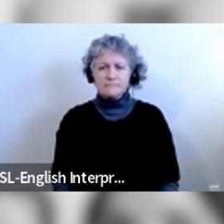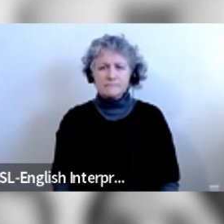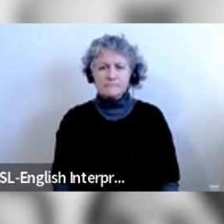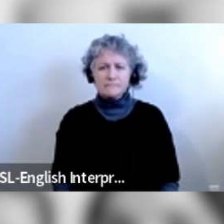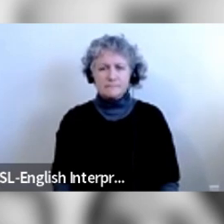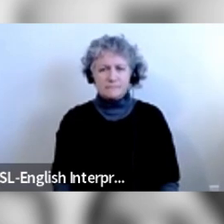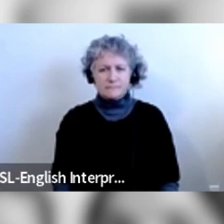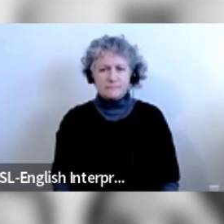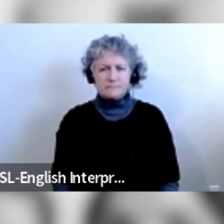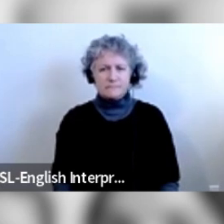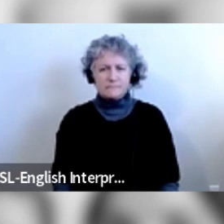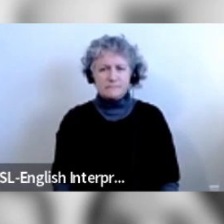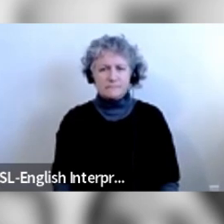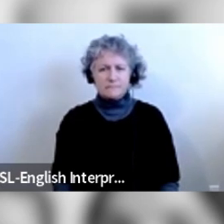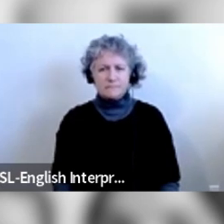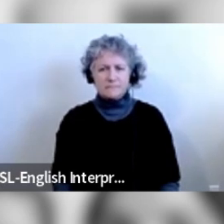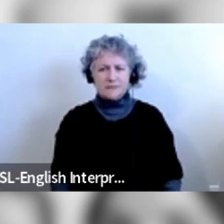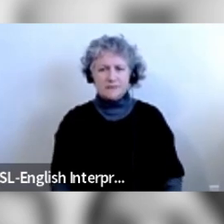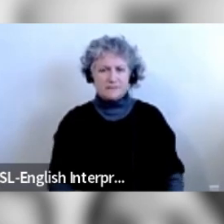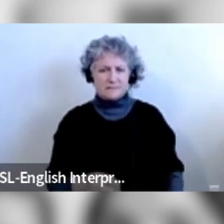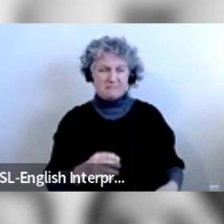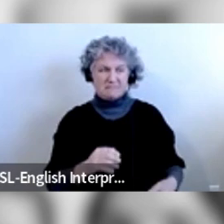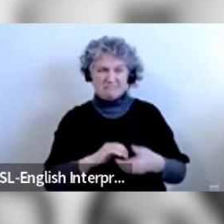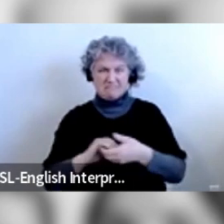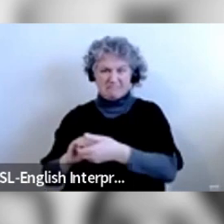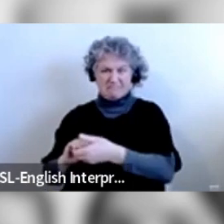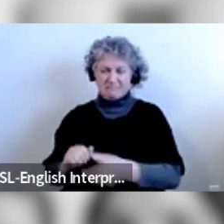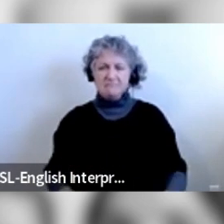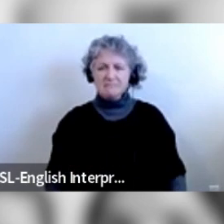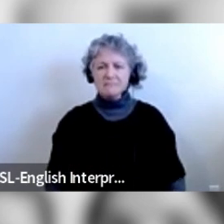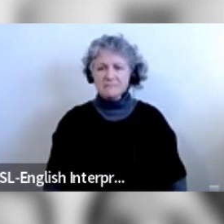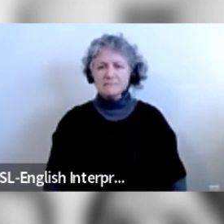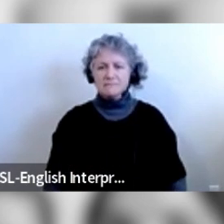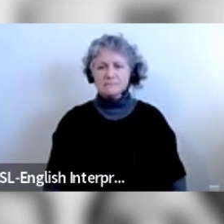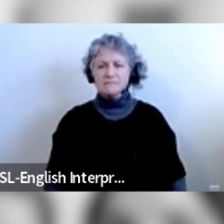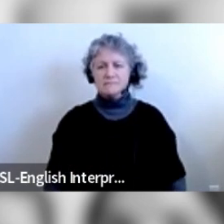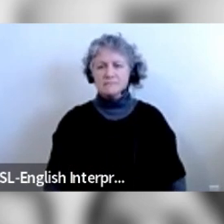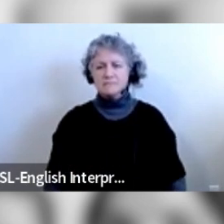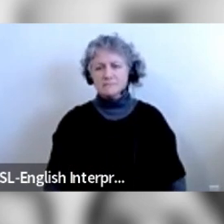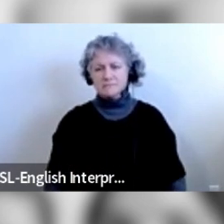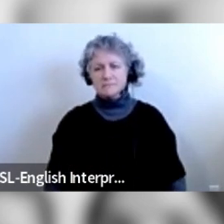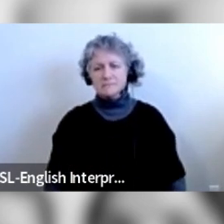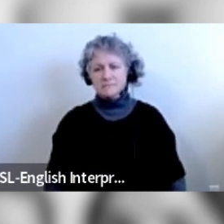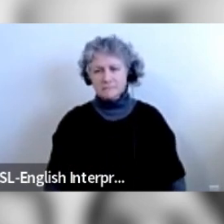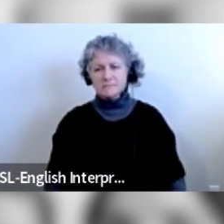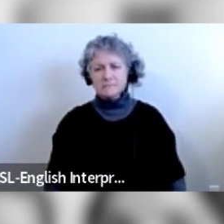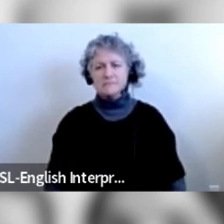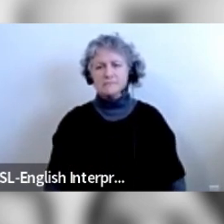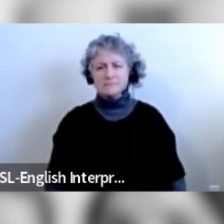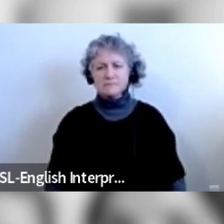RICs, whether it's growth, the main component, or whether it's job creation, or what is